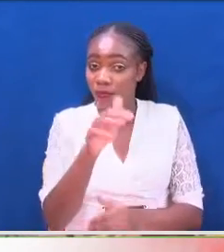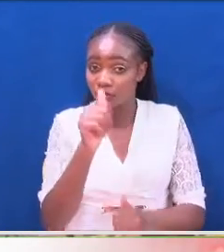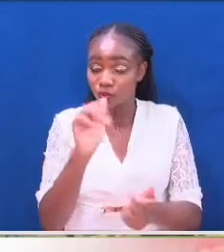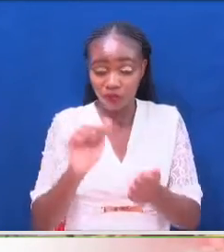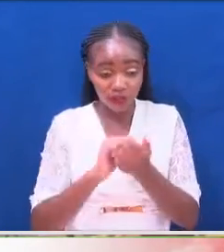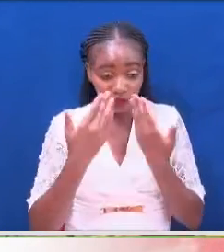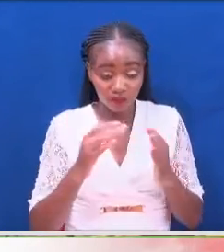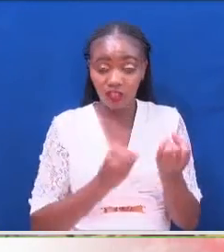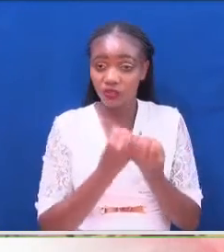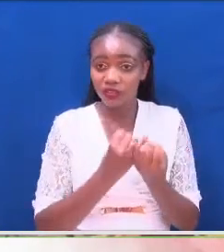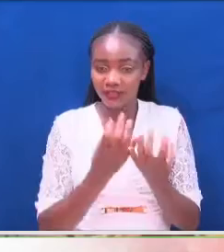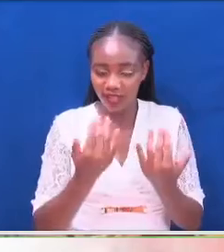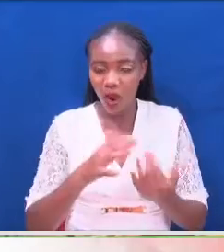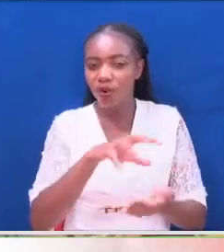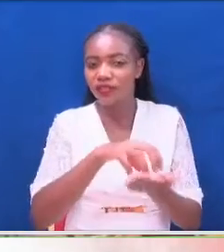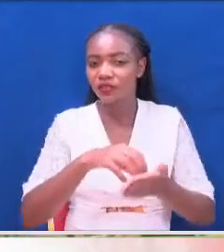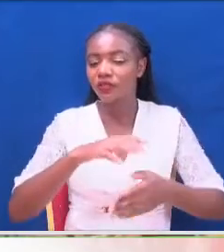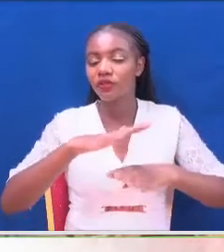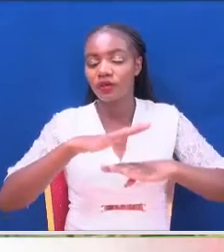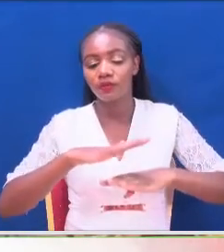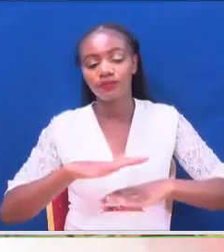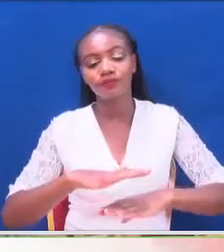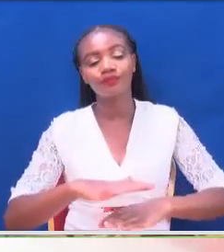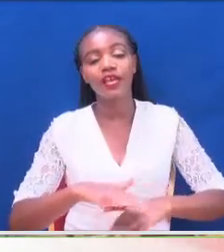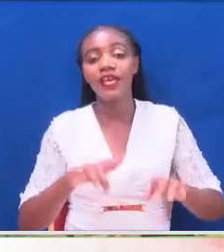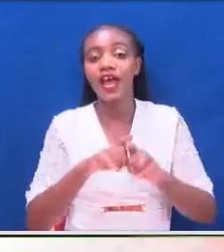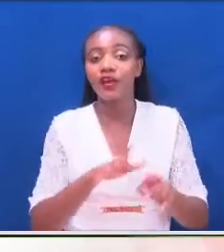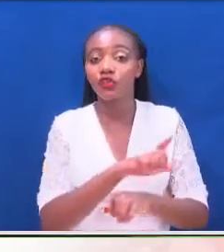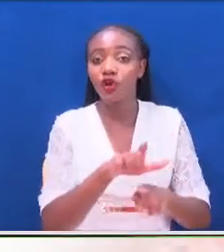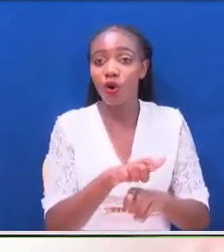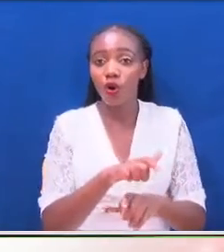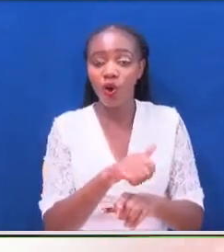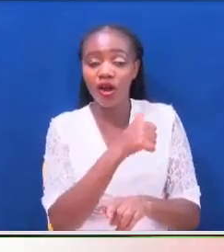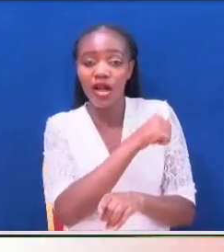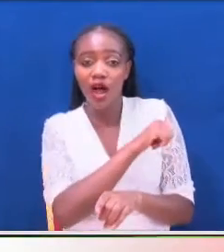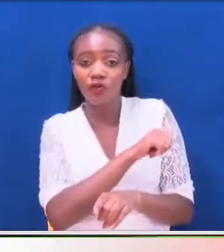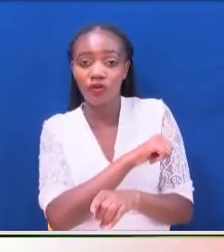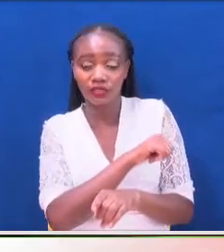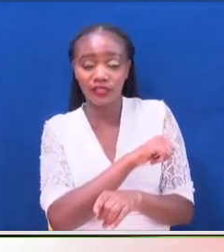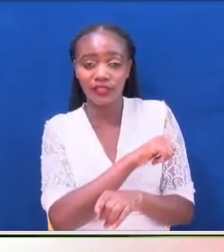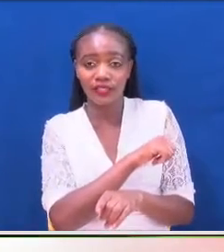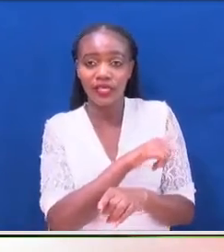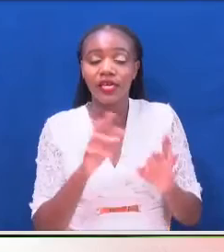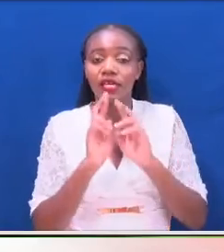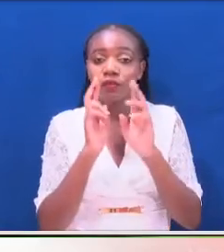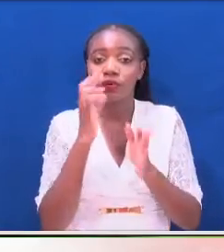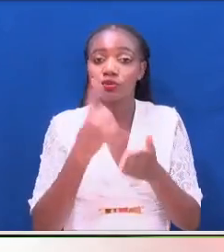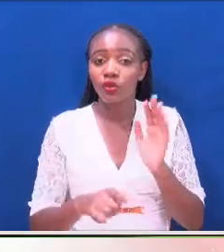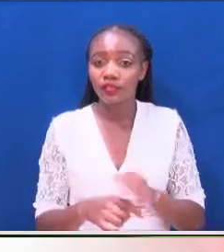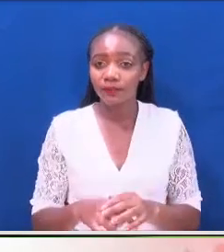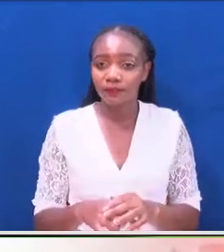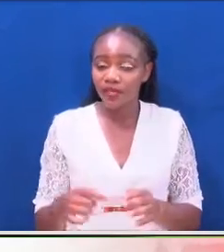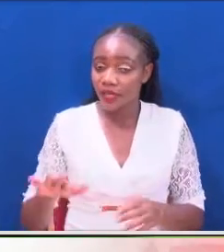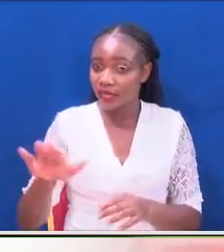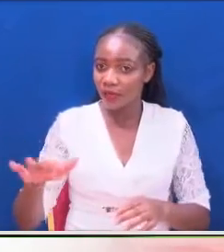on Saturday, seems to be coming down. Local authorities that followed the course of the eruption overnight report that the lava flow